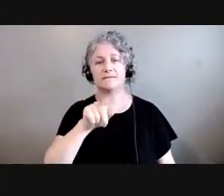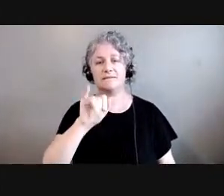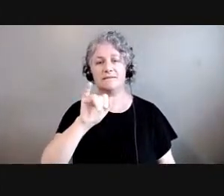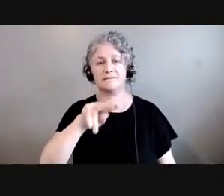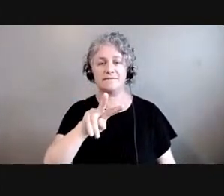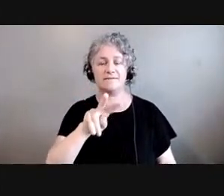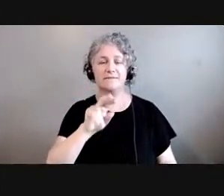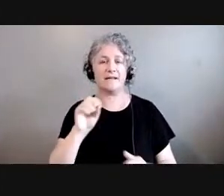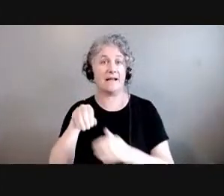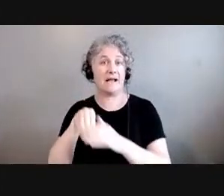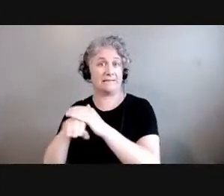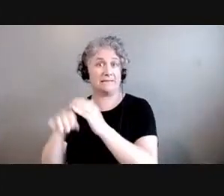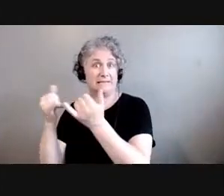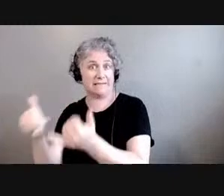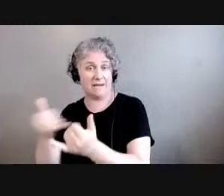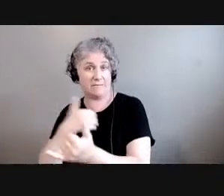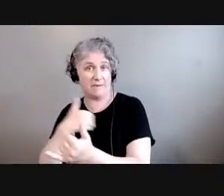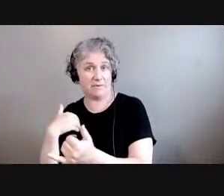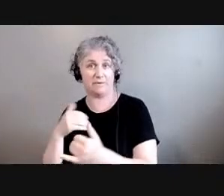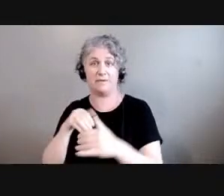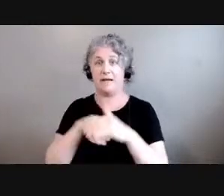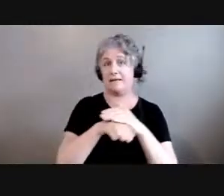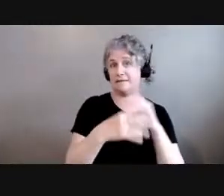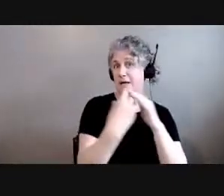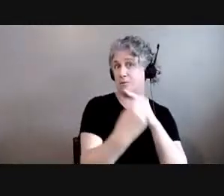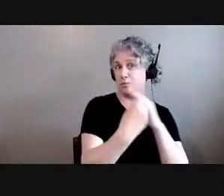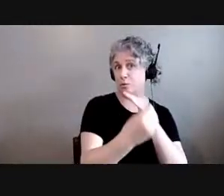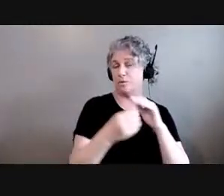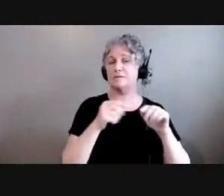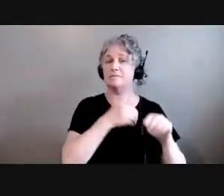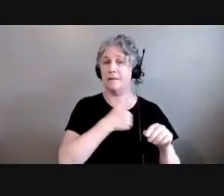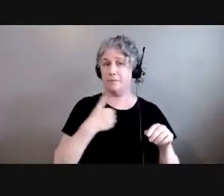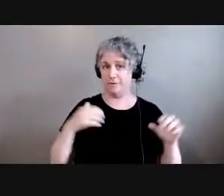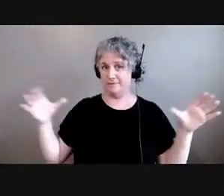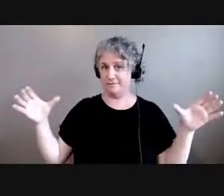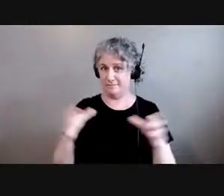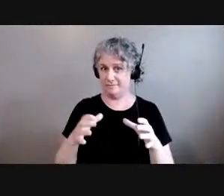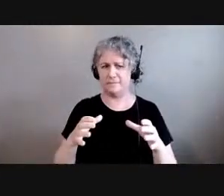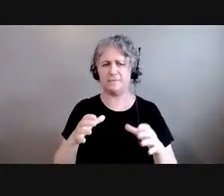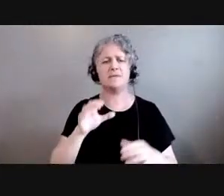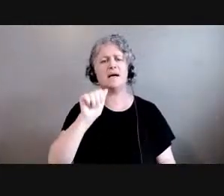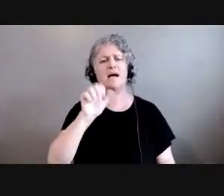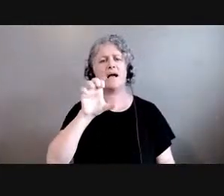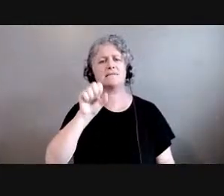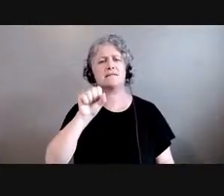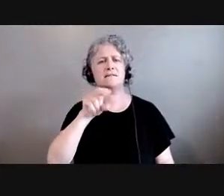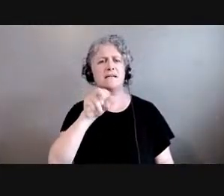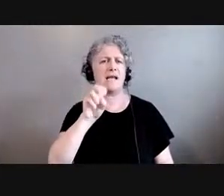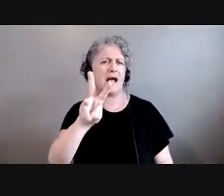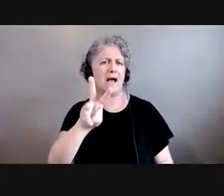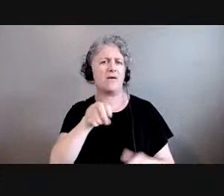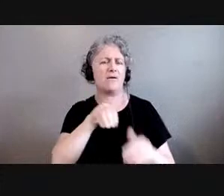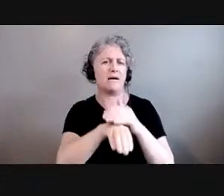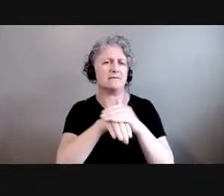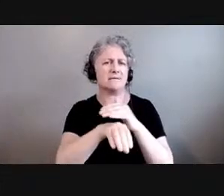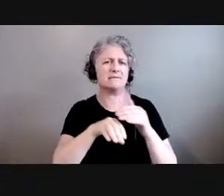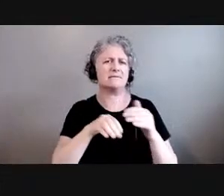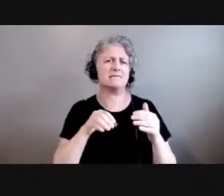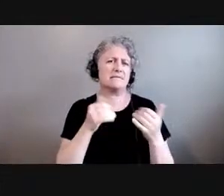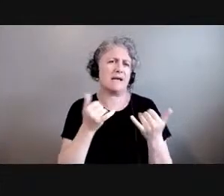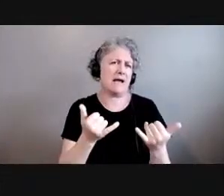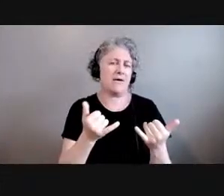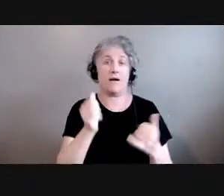Now and Access Outdoors. Access Now is an internationally recognized accessibility app that relies